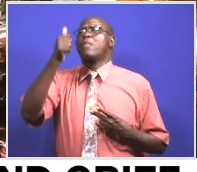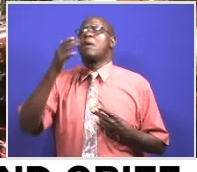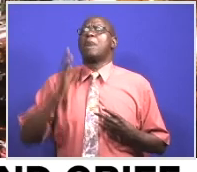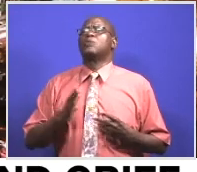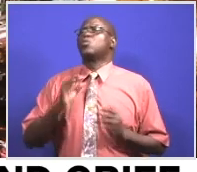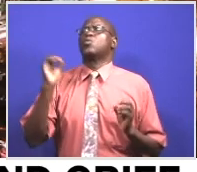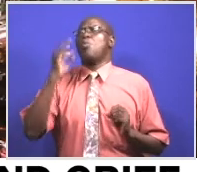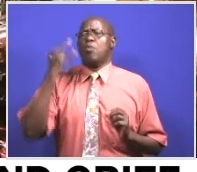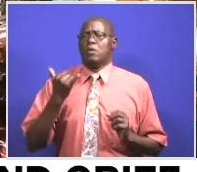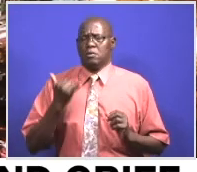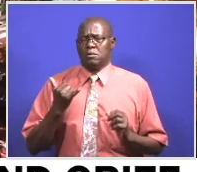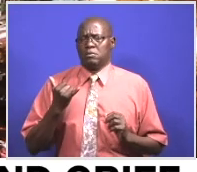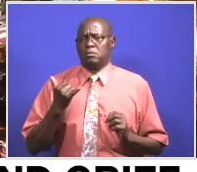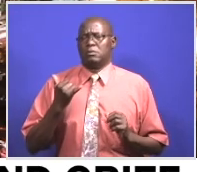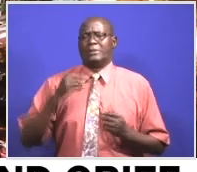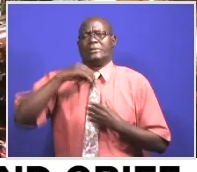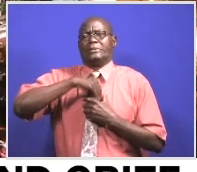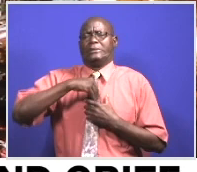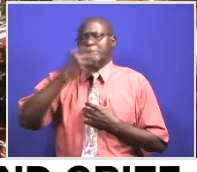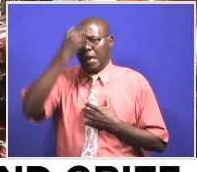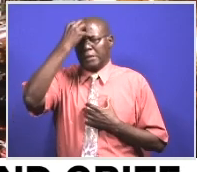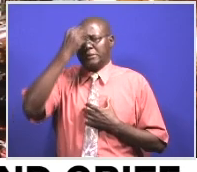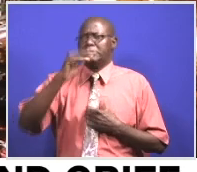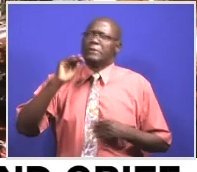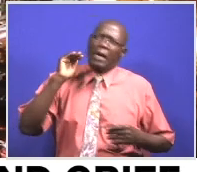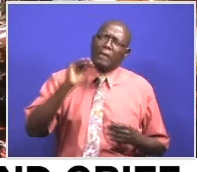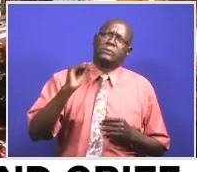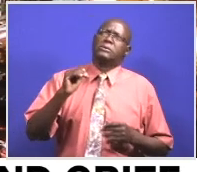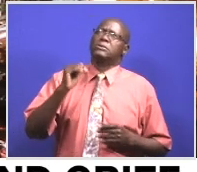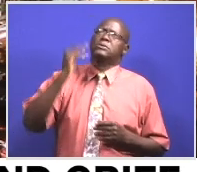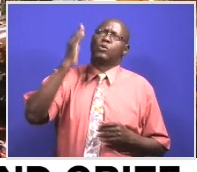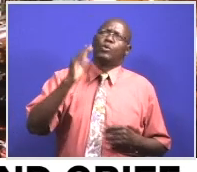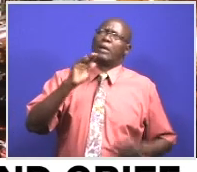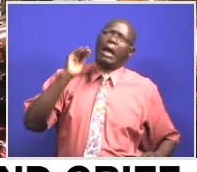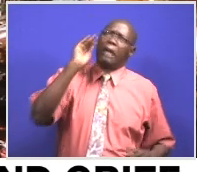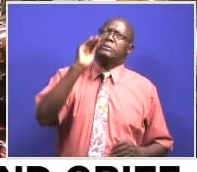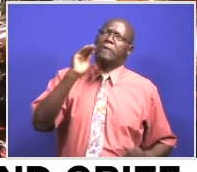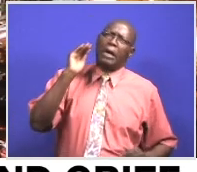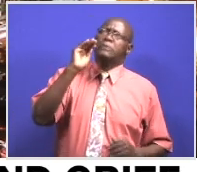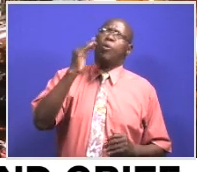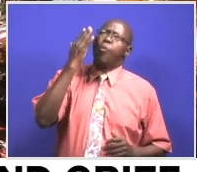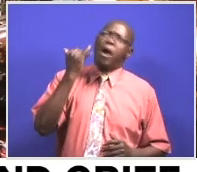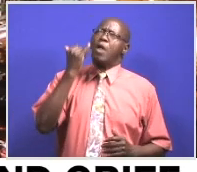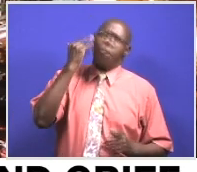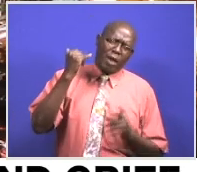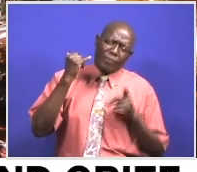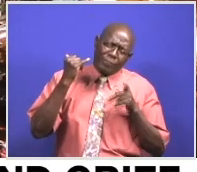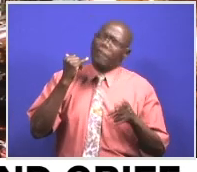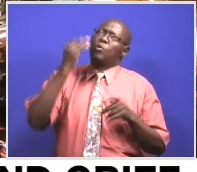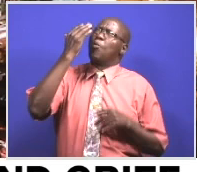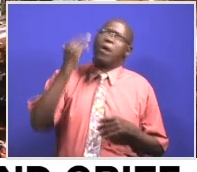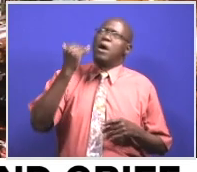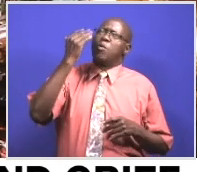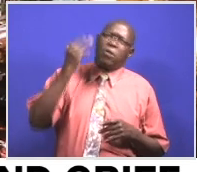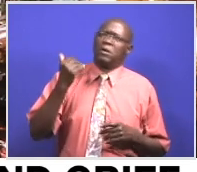it. You are asking God questions with anger because you don't understand what is going on in your